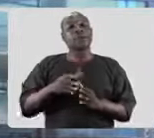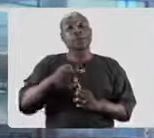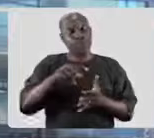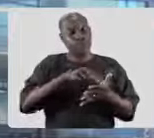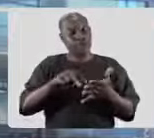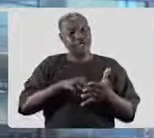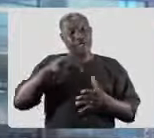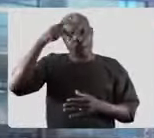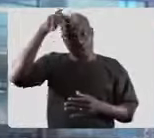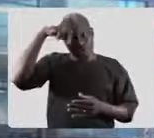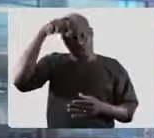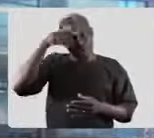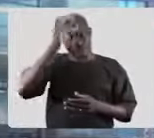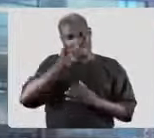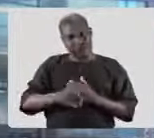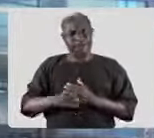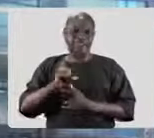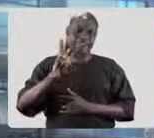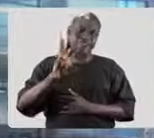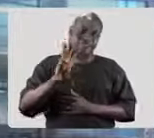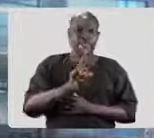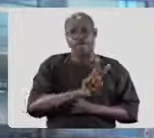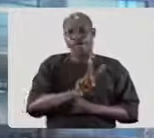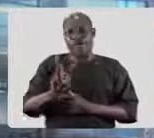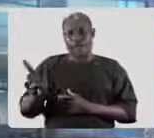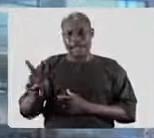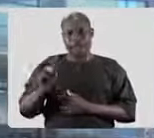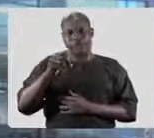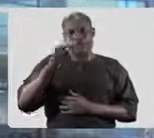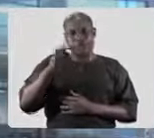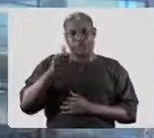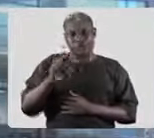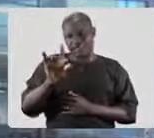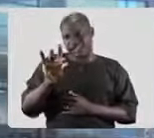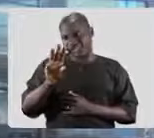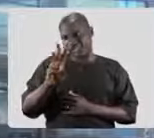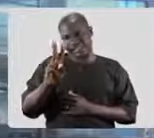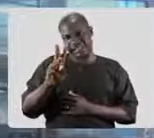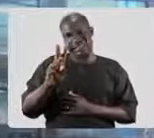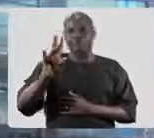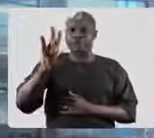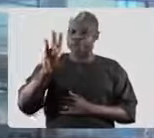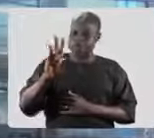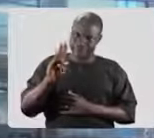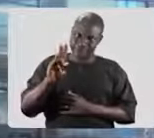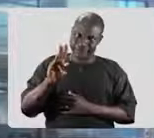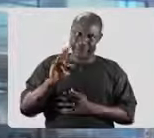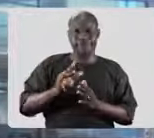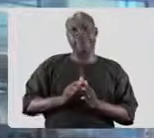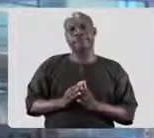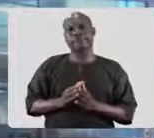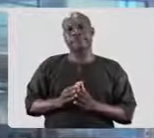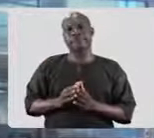wo ka mebusam eti ensia enchemo edunsia ade edunso a mechira Proverbs chapter